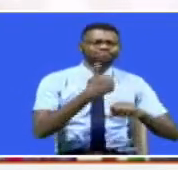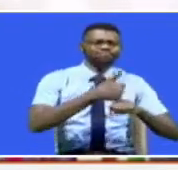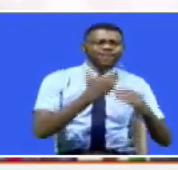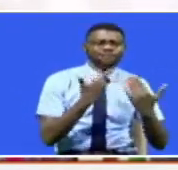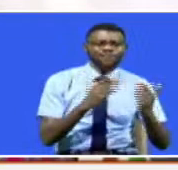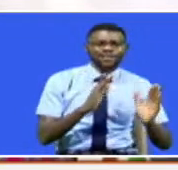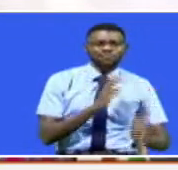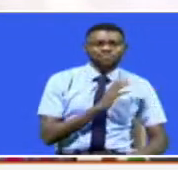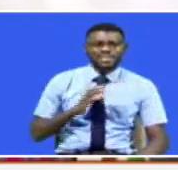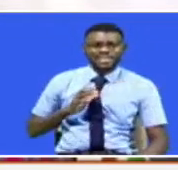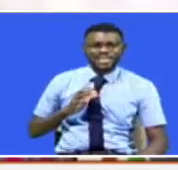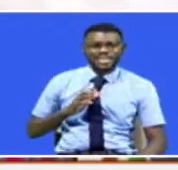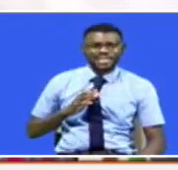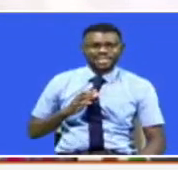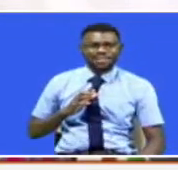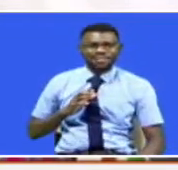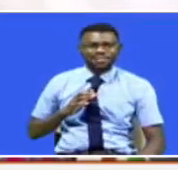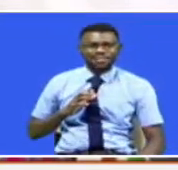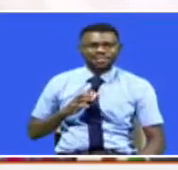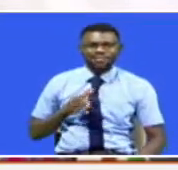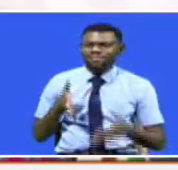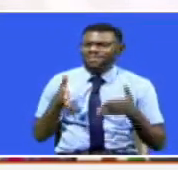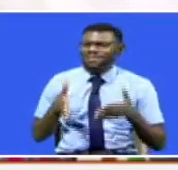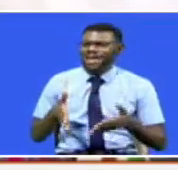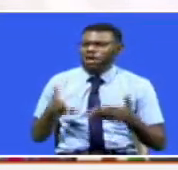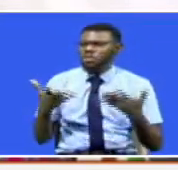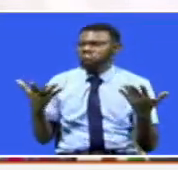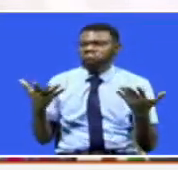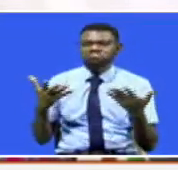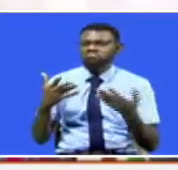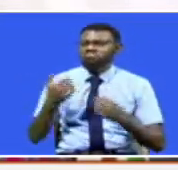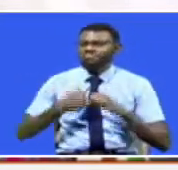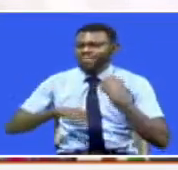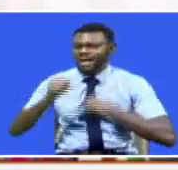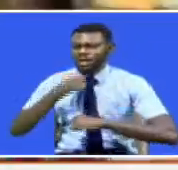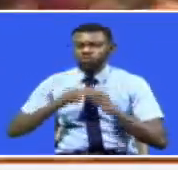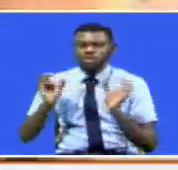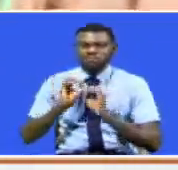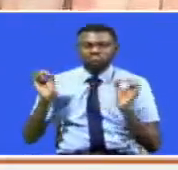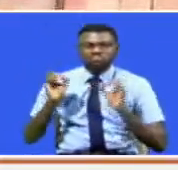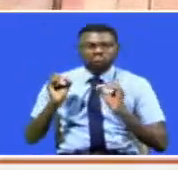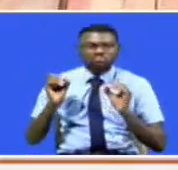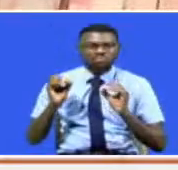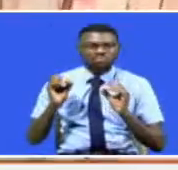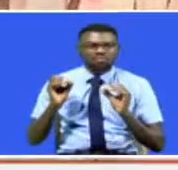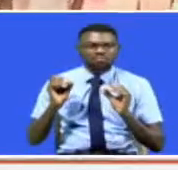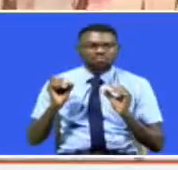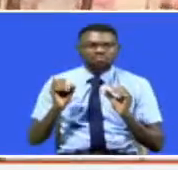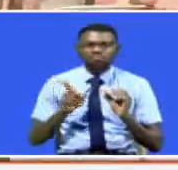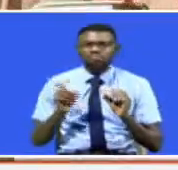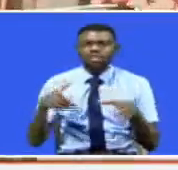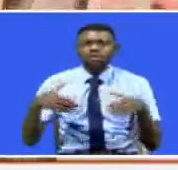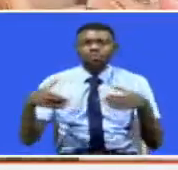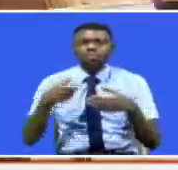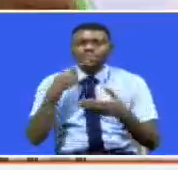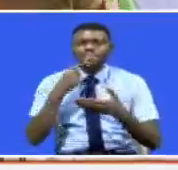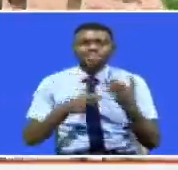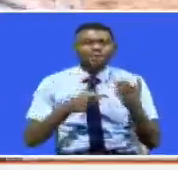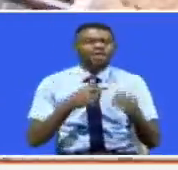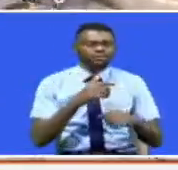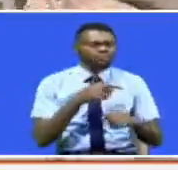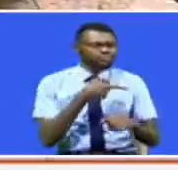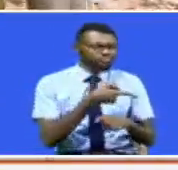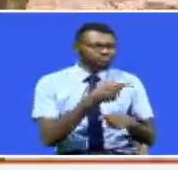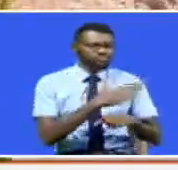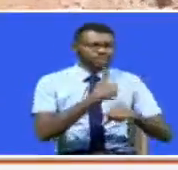bipartisan committee has stalled, if not outrightly collapsed. The group said the bipartisan talks by